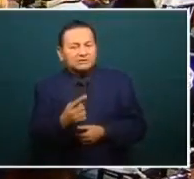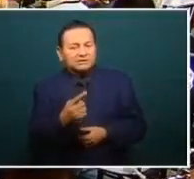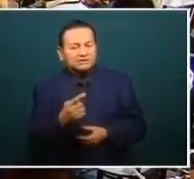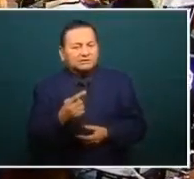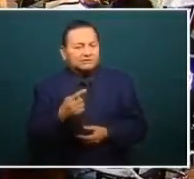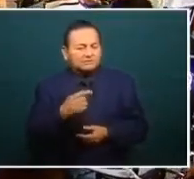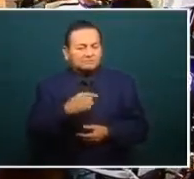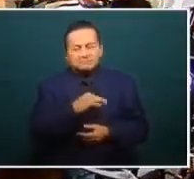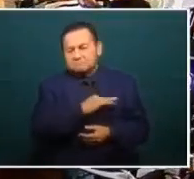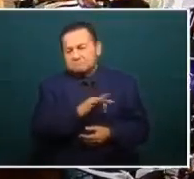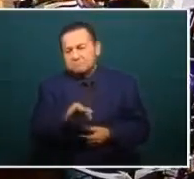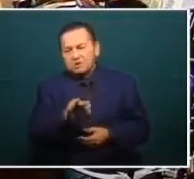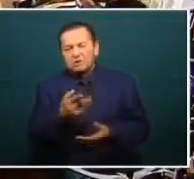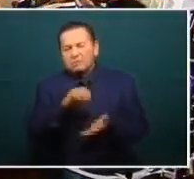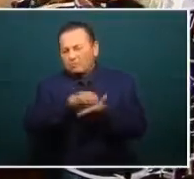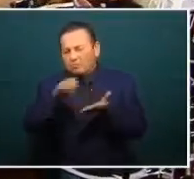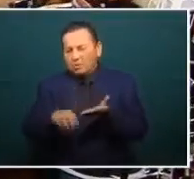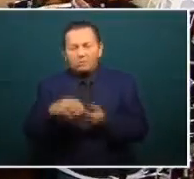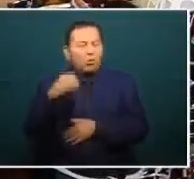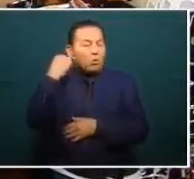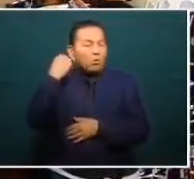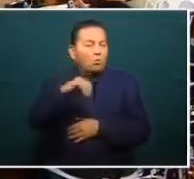So I can tell you